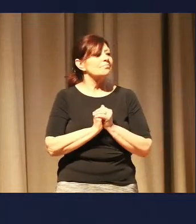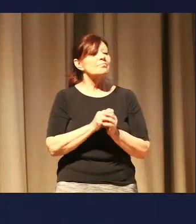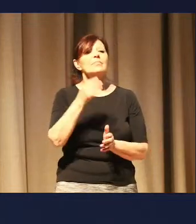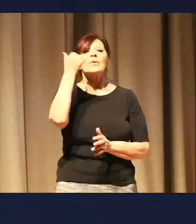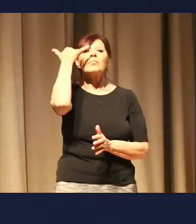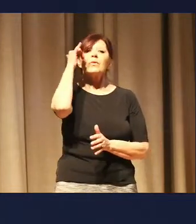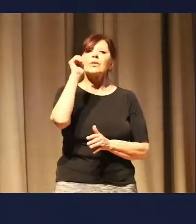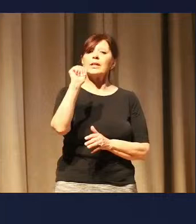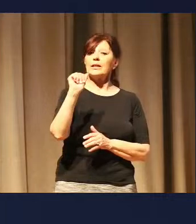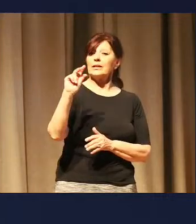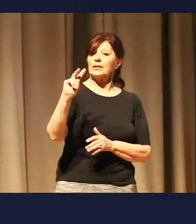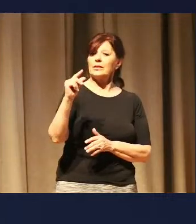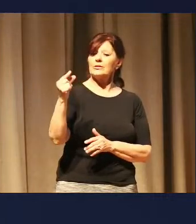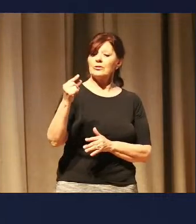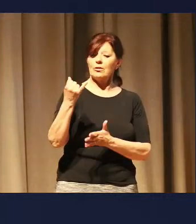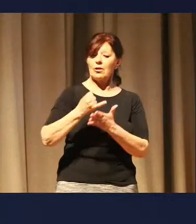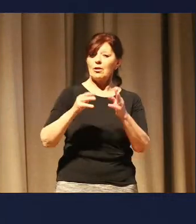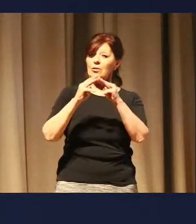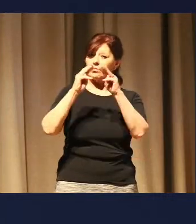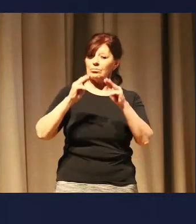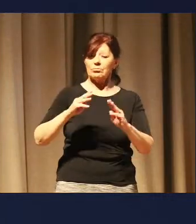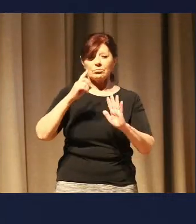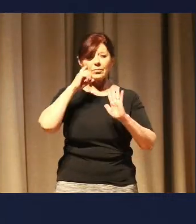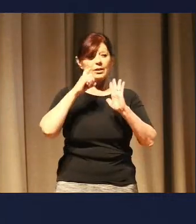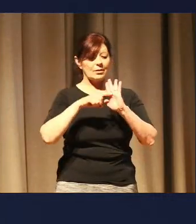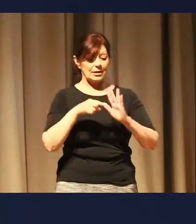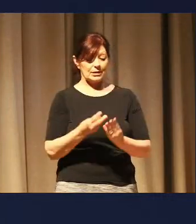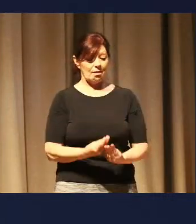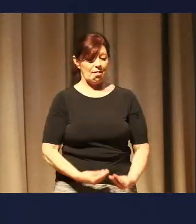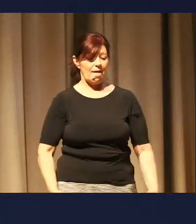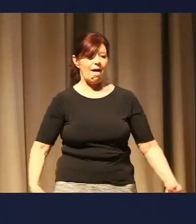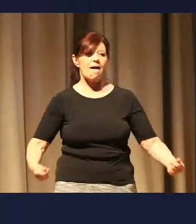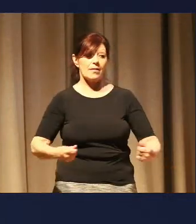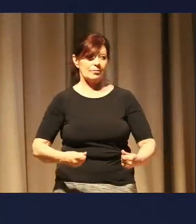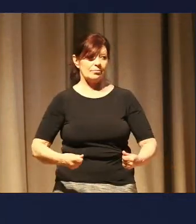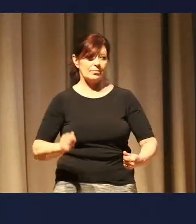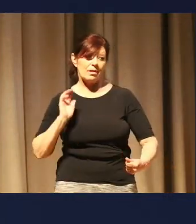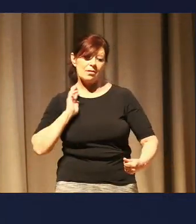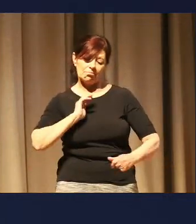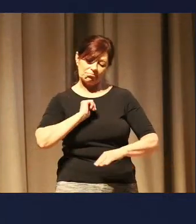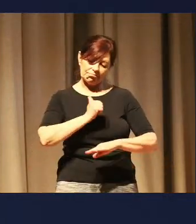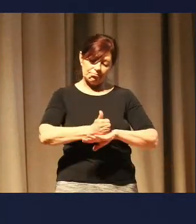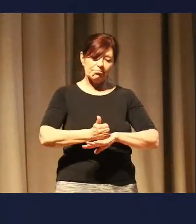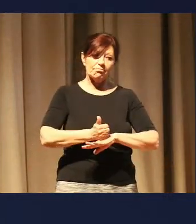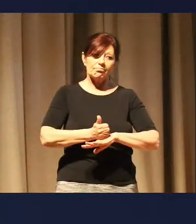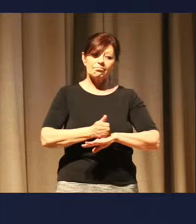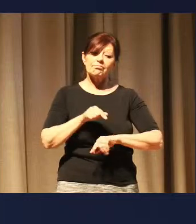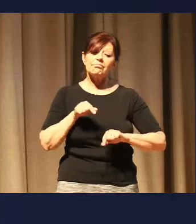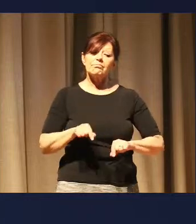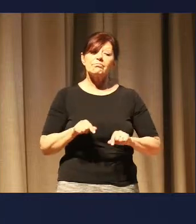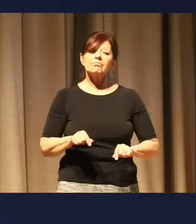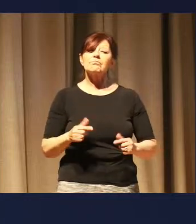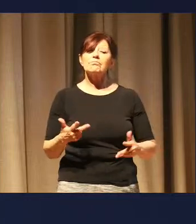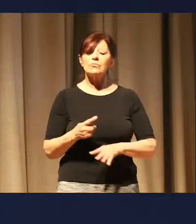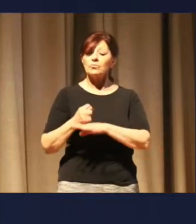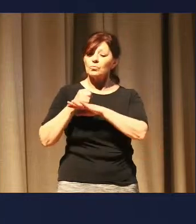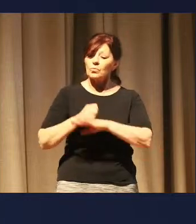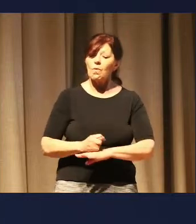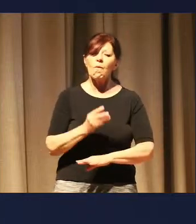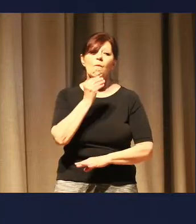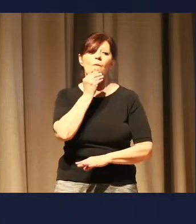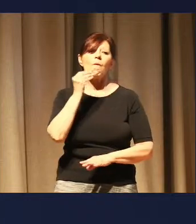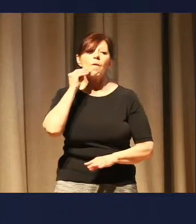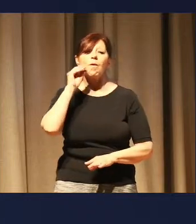Buffalo AKG Art Museum acknowledges the land on which our campus resides as the traditional home of